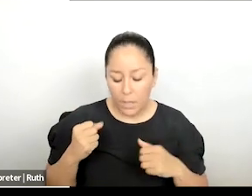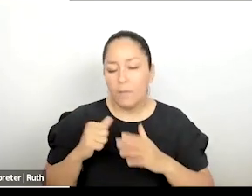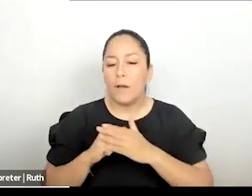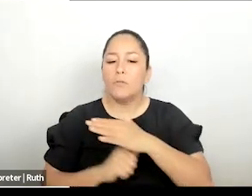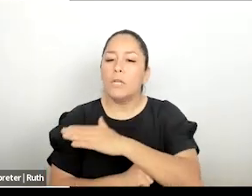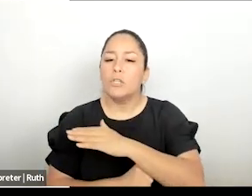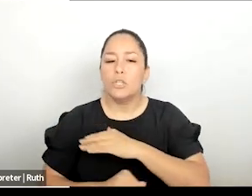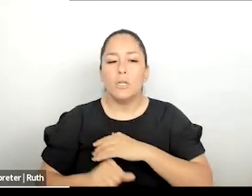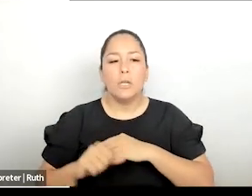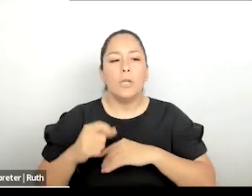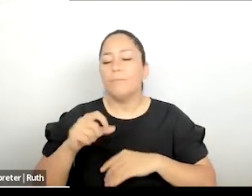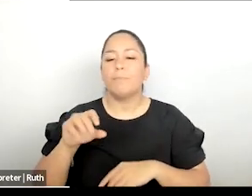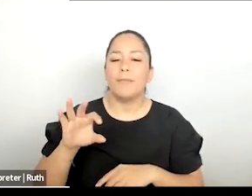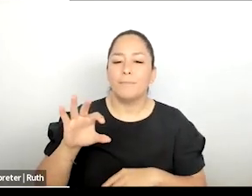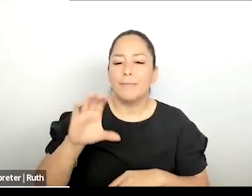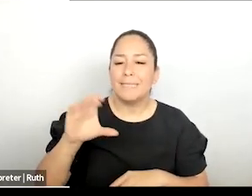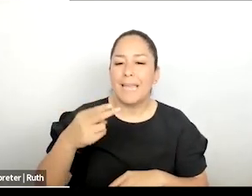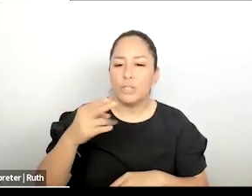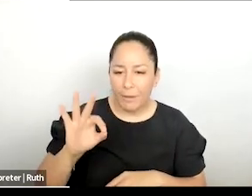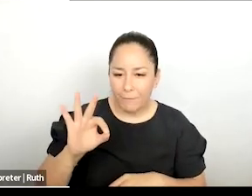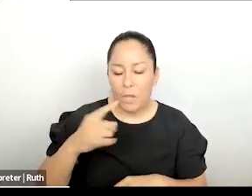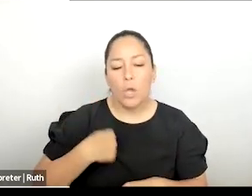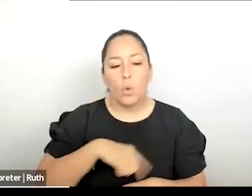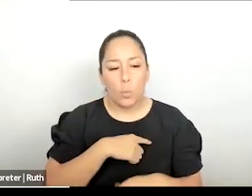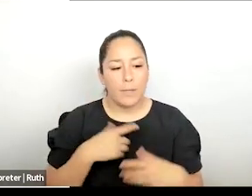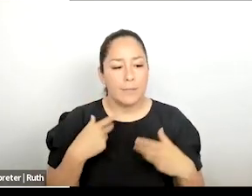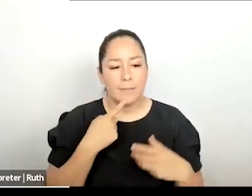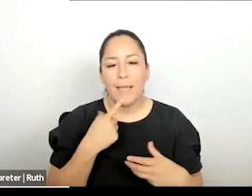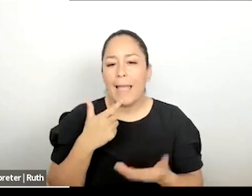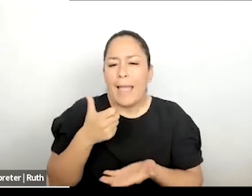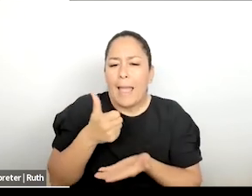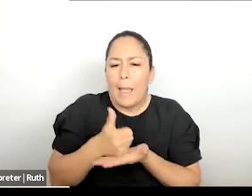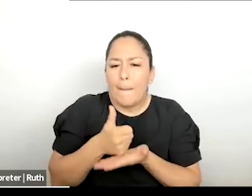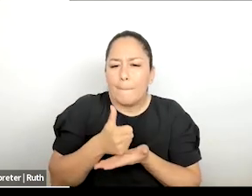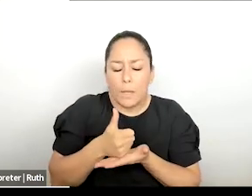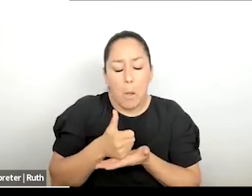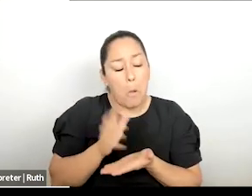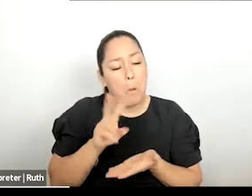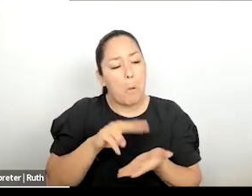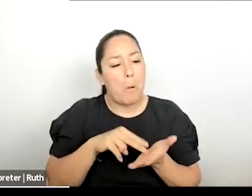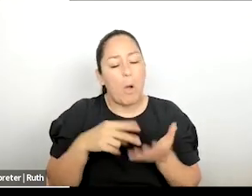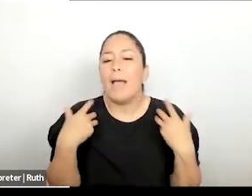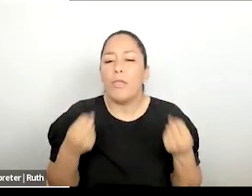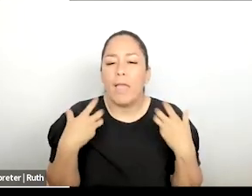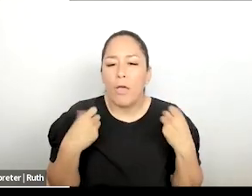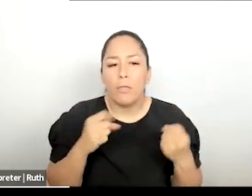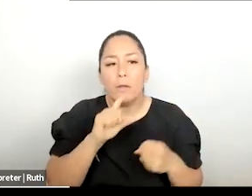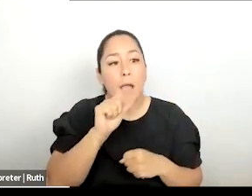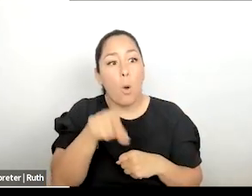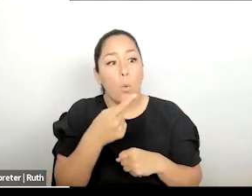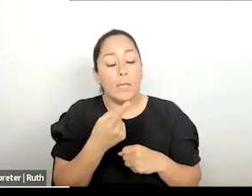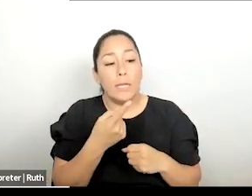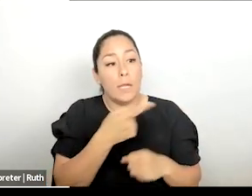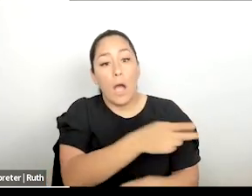expansive definition of health. For us, health doesn't just mean things that happen at a hospital or at a clinic. They